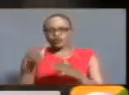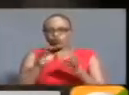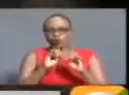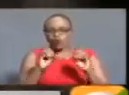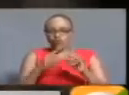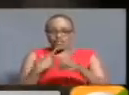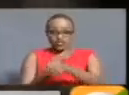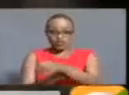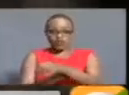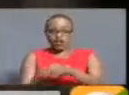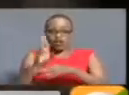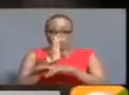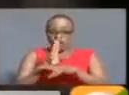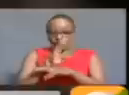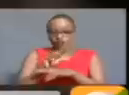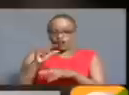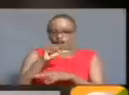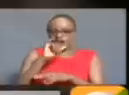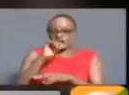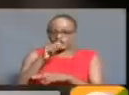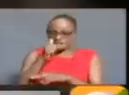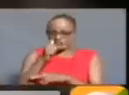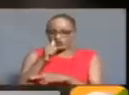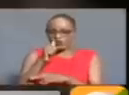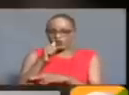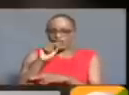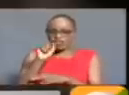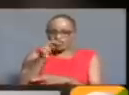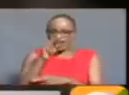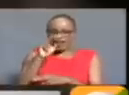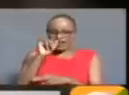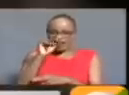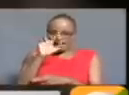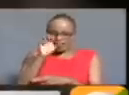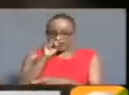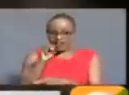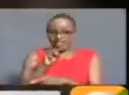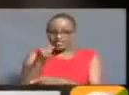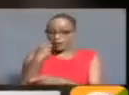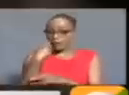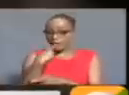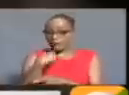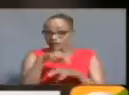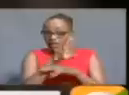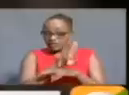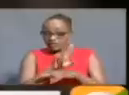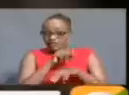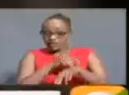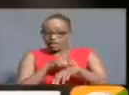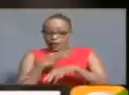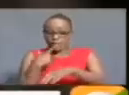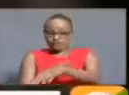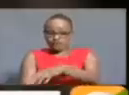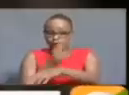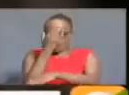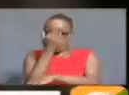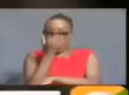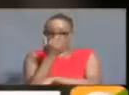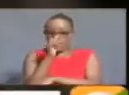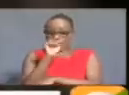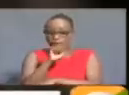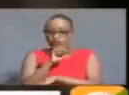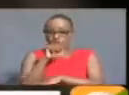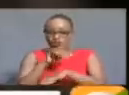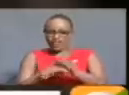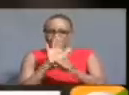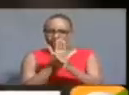injections. I've used glutathione pills and I've used when it comes to injections because you also get a